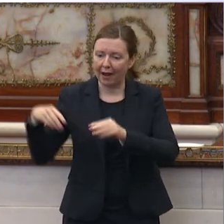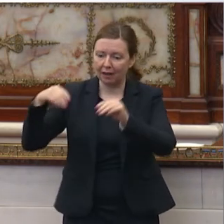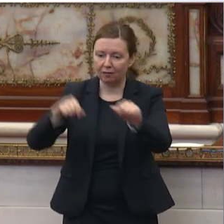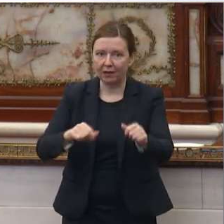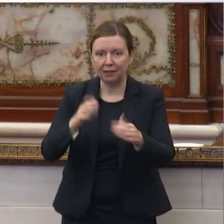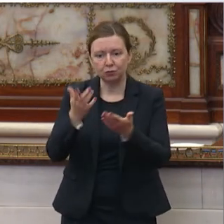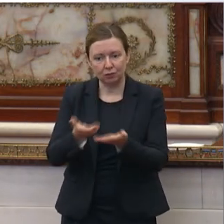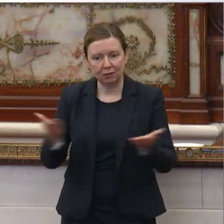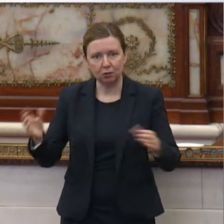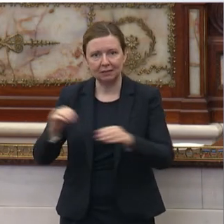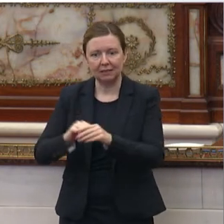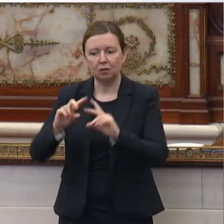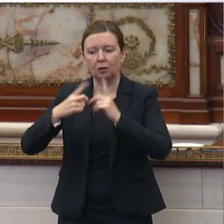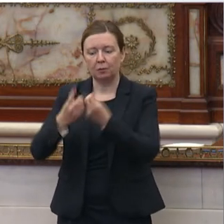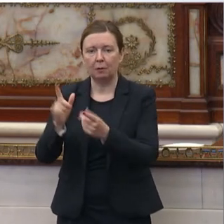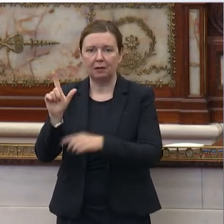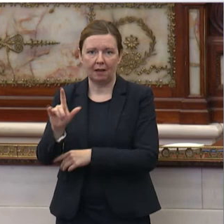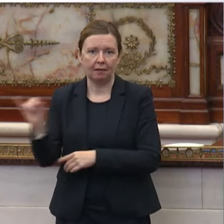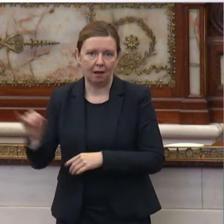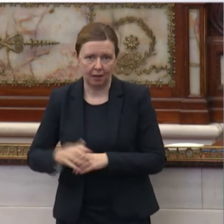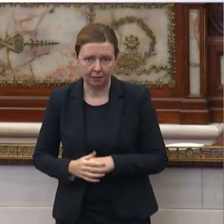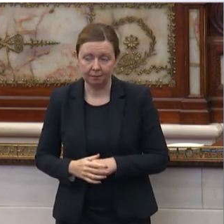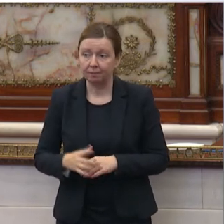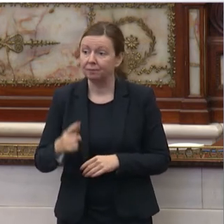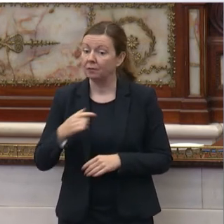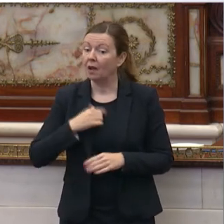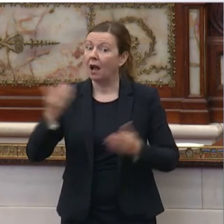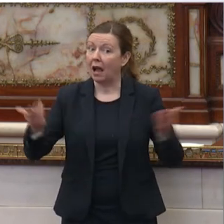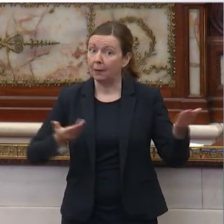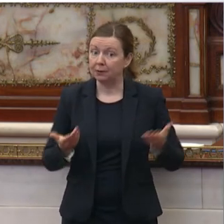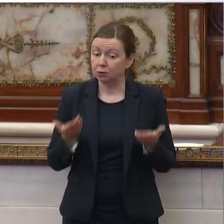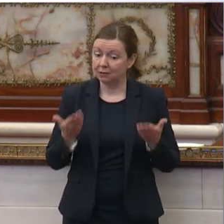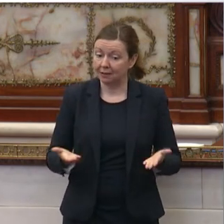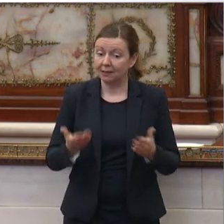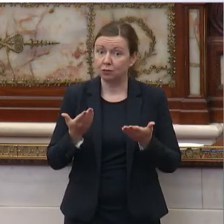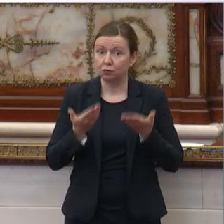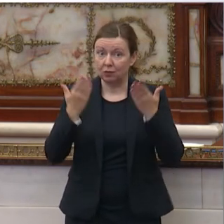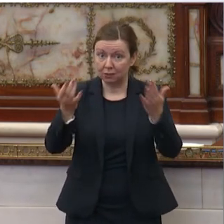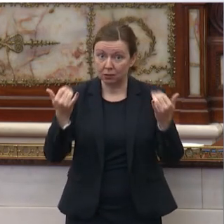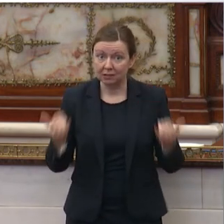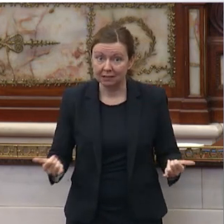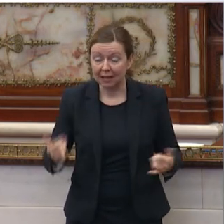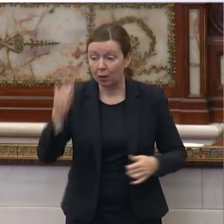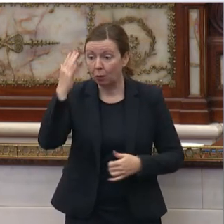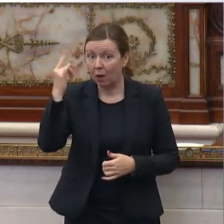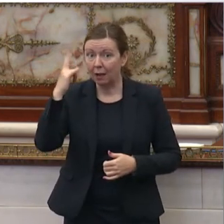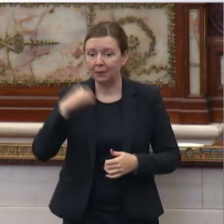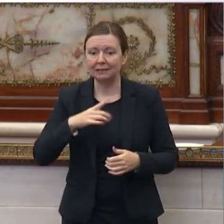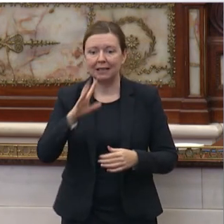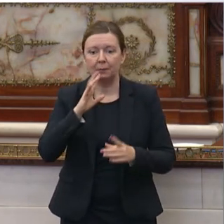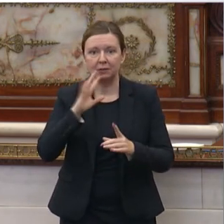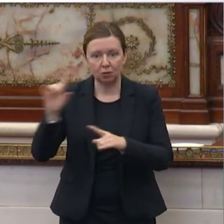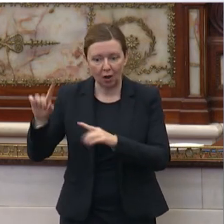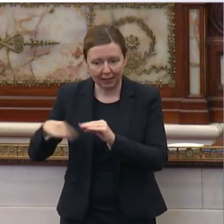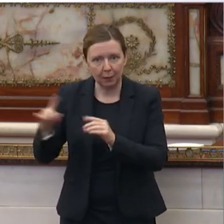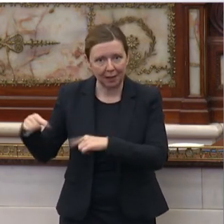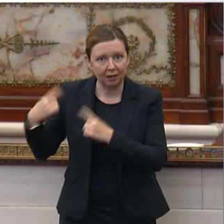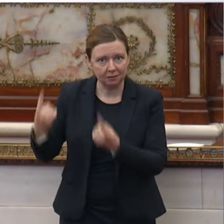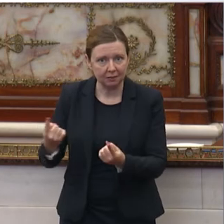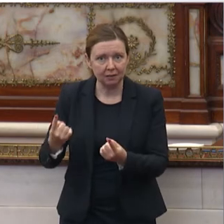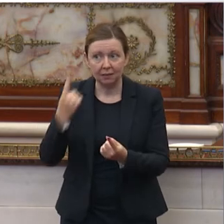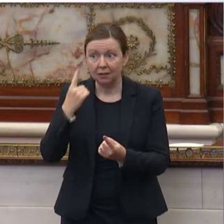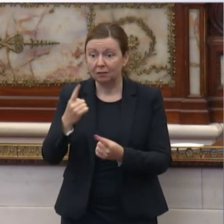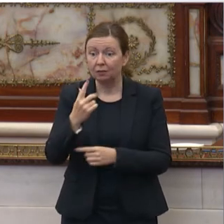the Department of L&I. And I am introducing this resolution today because I've been talking about these issues